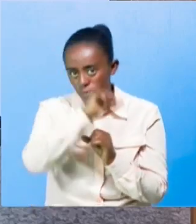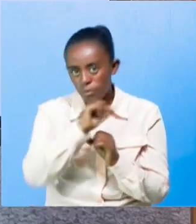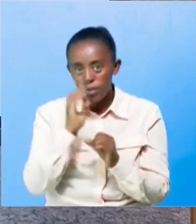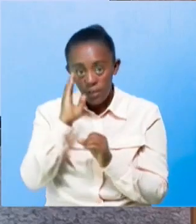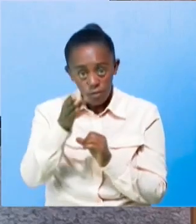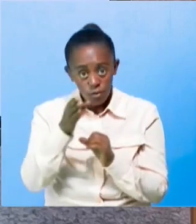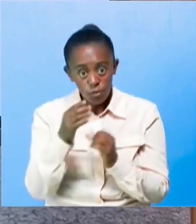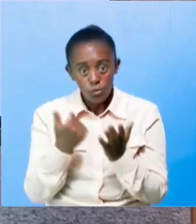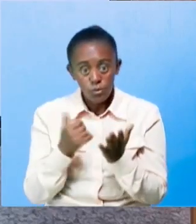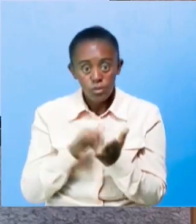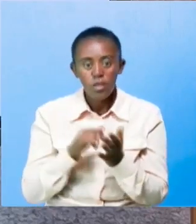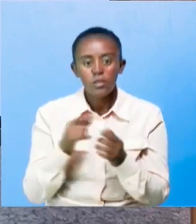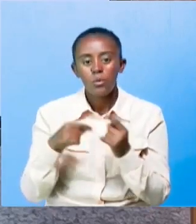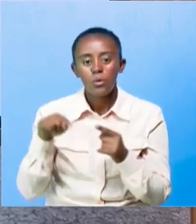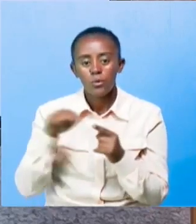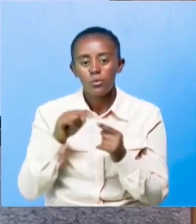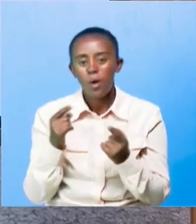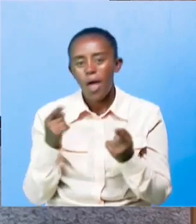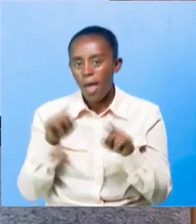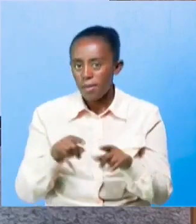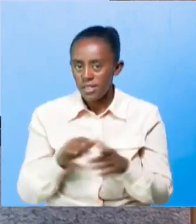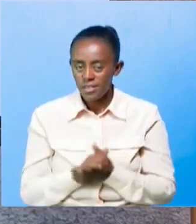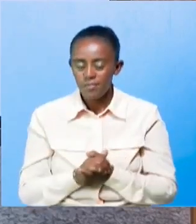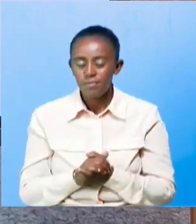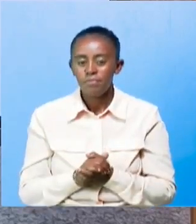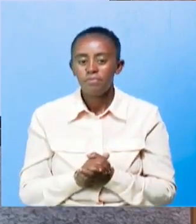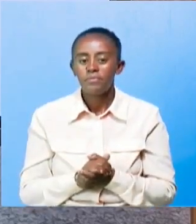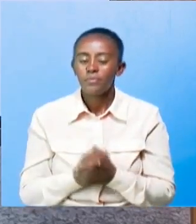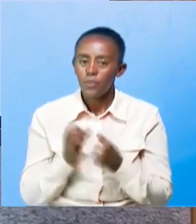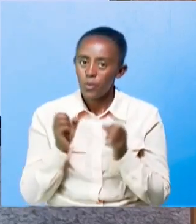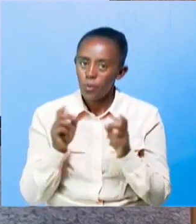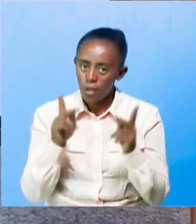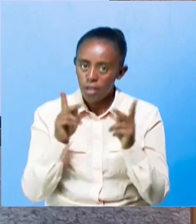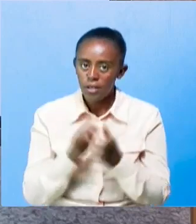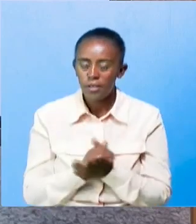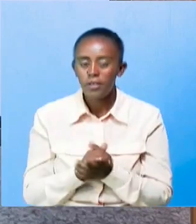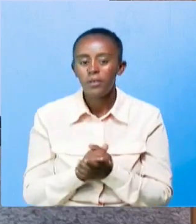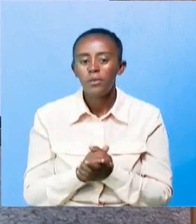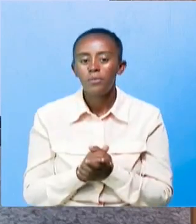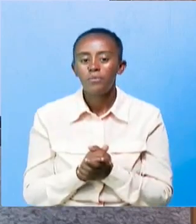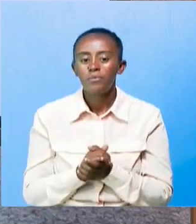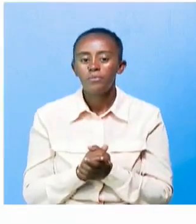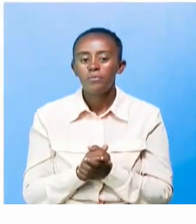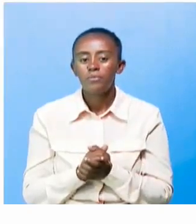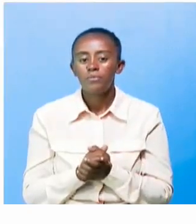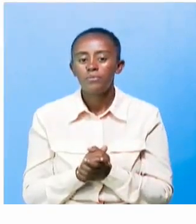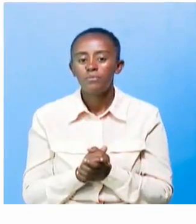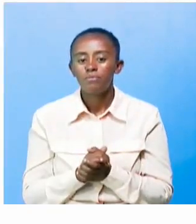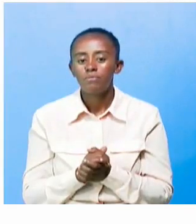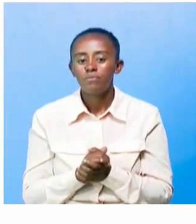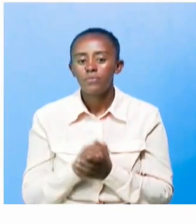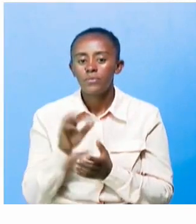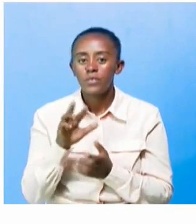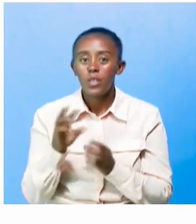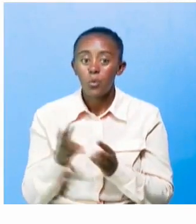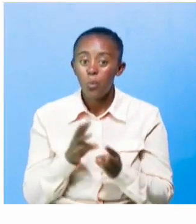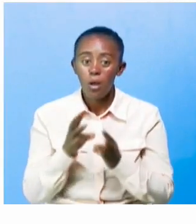future that's going to happen. Okay, what else? The third